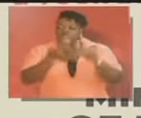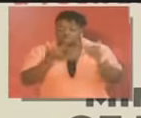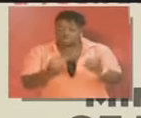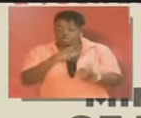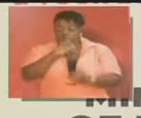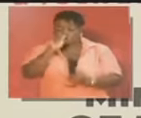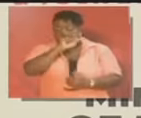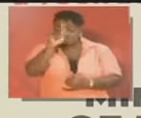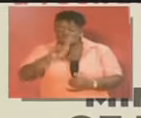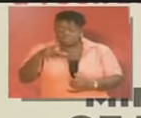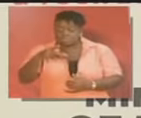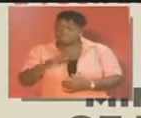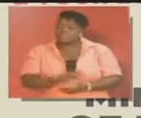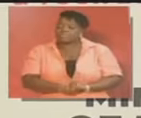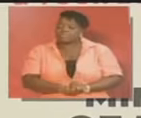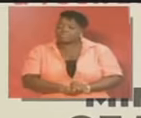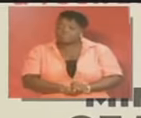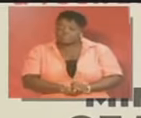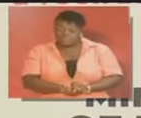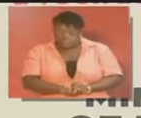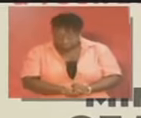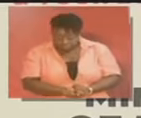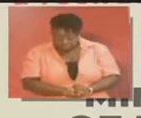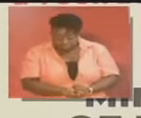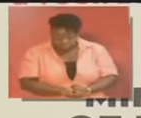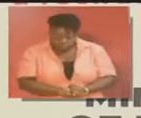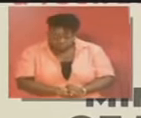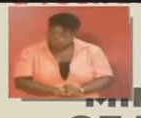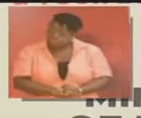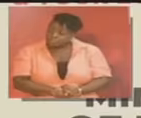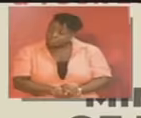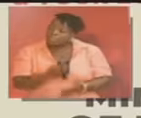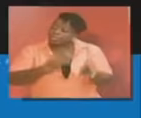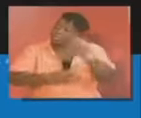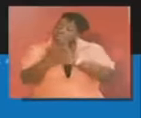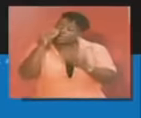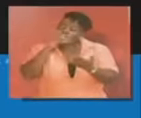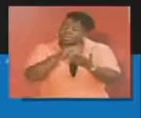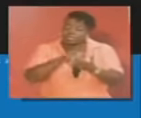AZP News for a follow-up question, please. Hi, morning again.